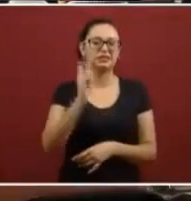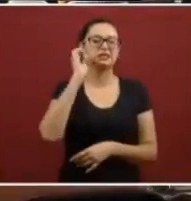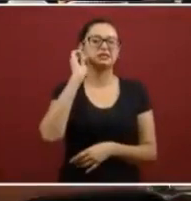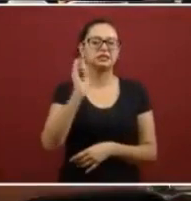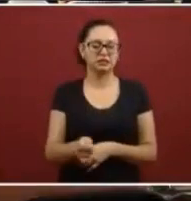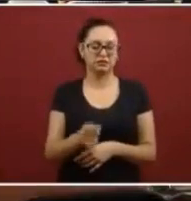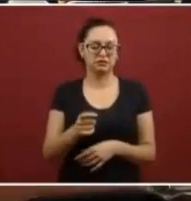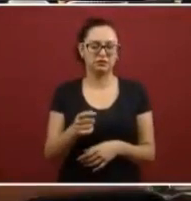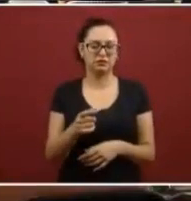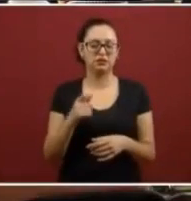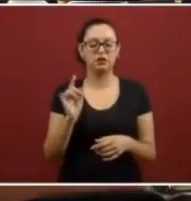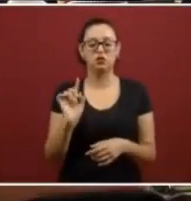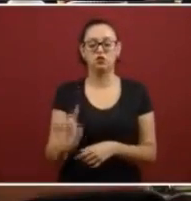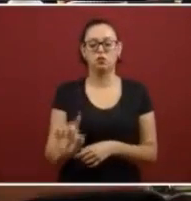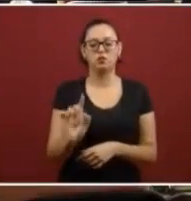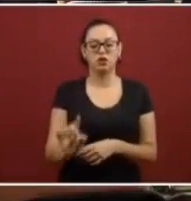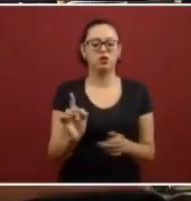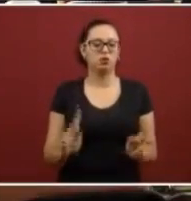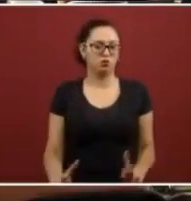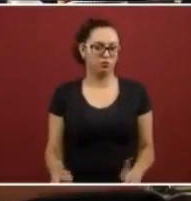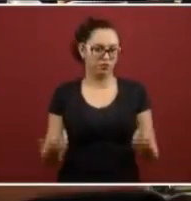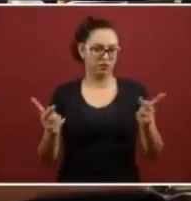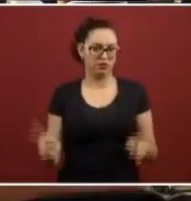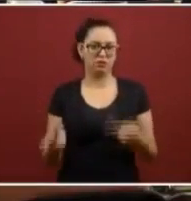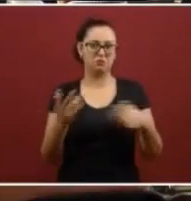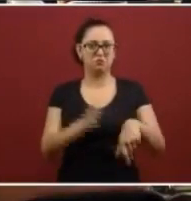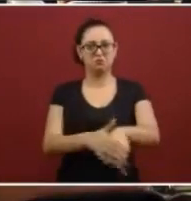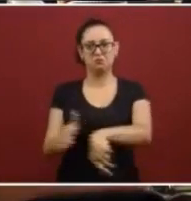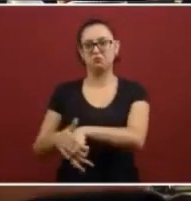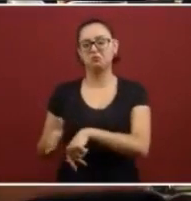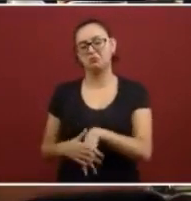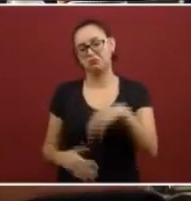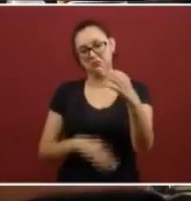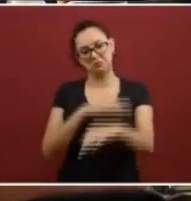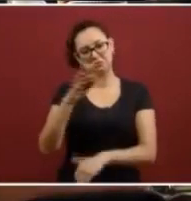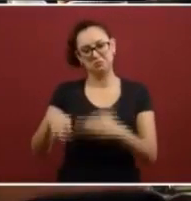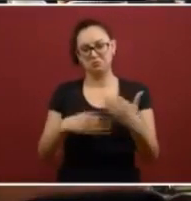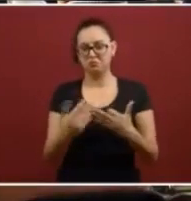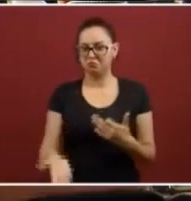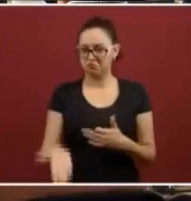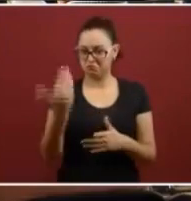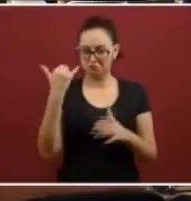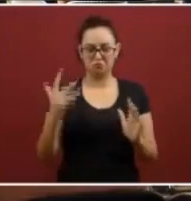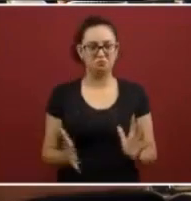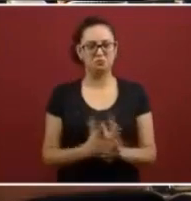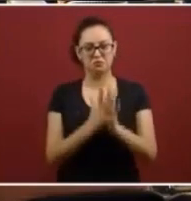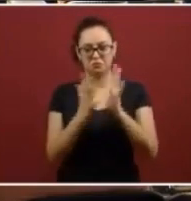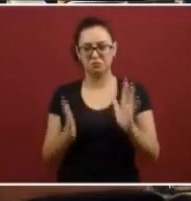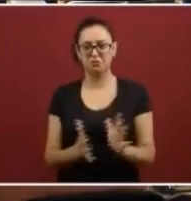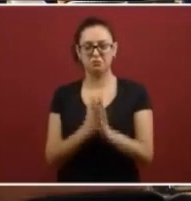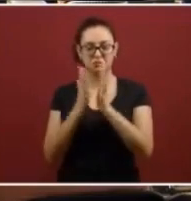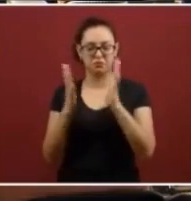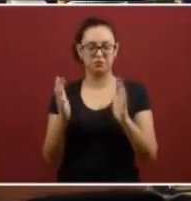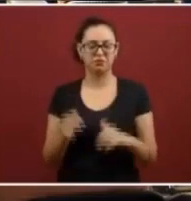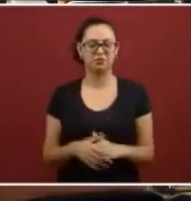la subasta del domingo. Invitamos a todos a And so he will be participar. in charge of that Hay auction on Sunday.